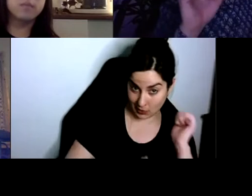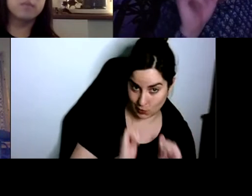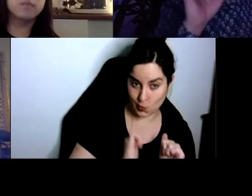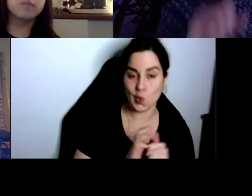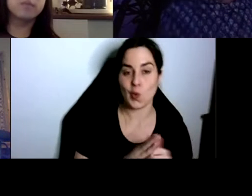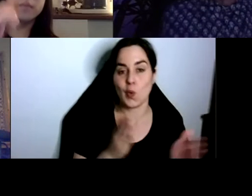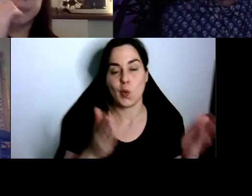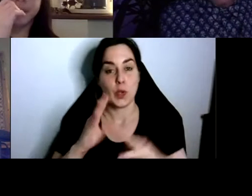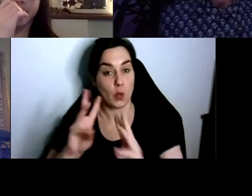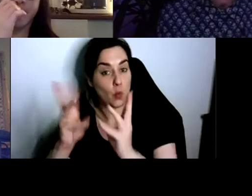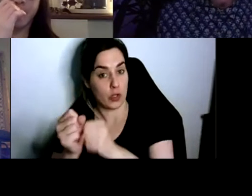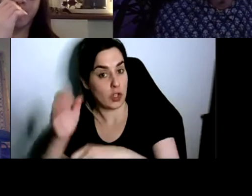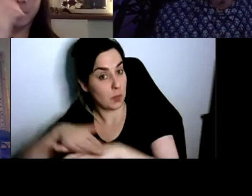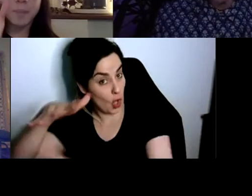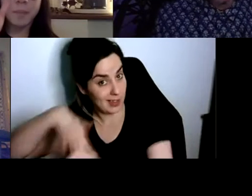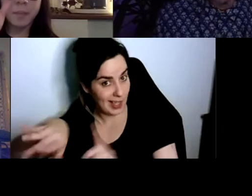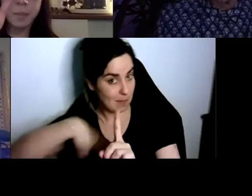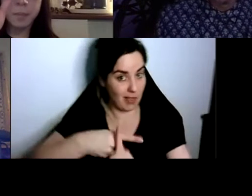online. Yeah, we kind of,